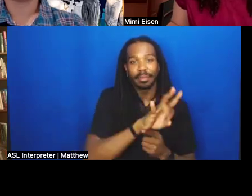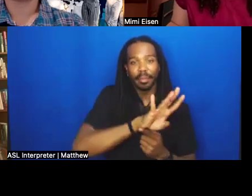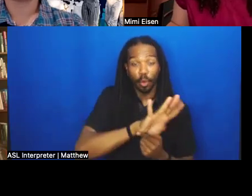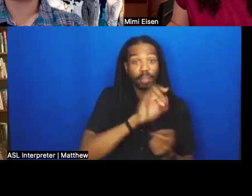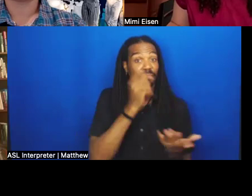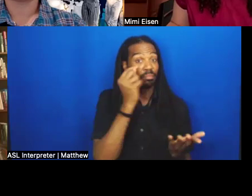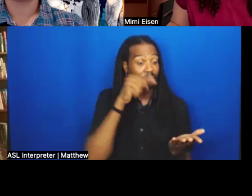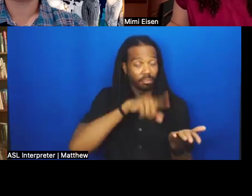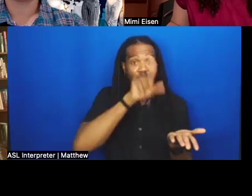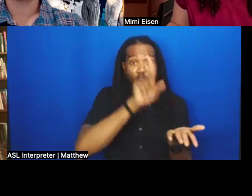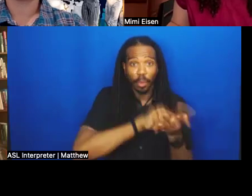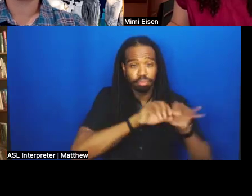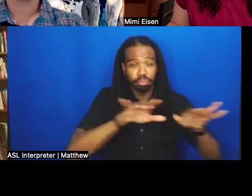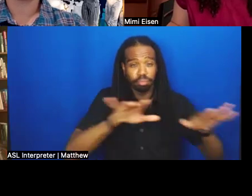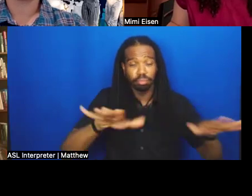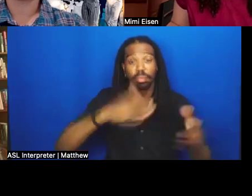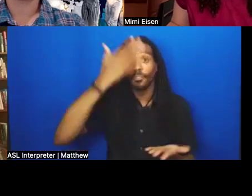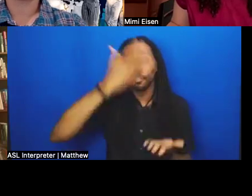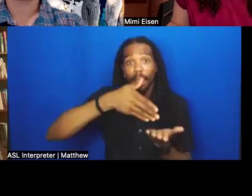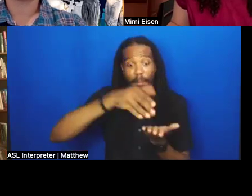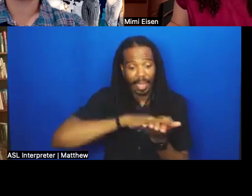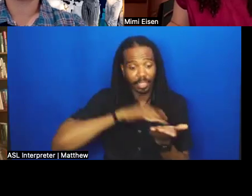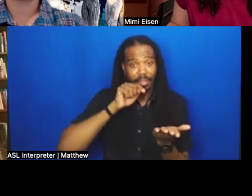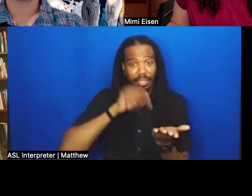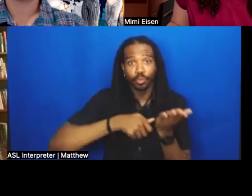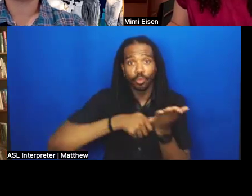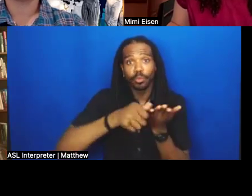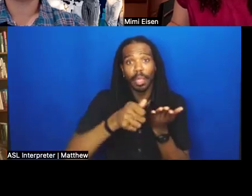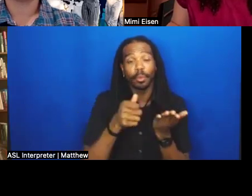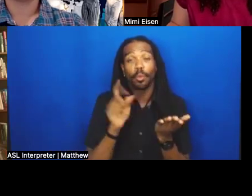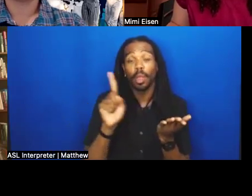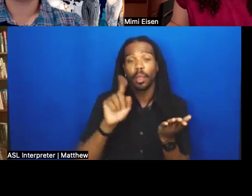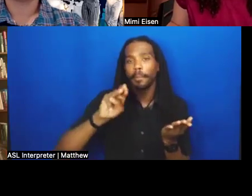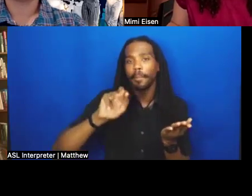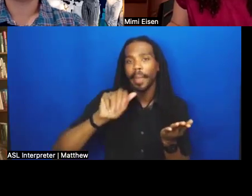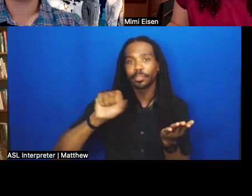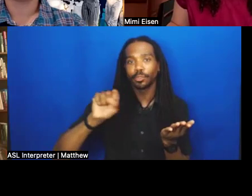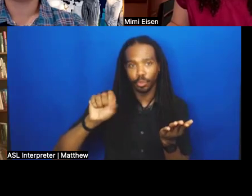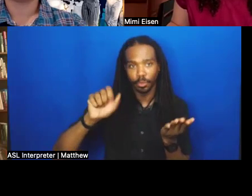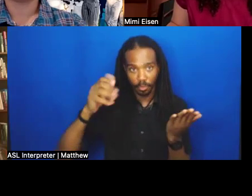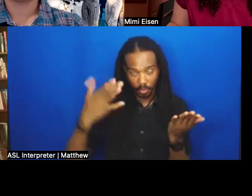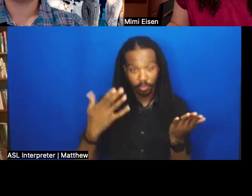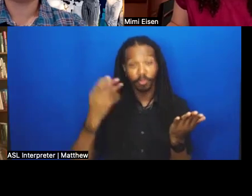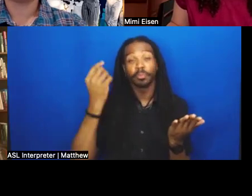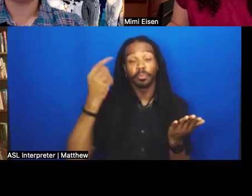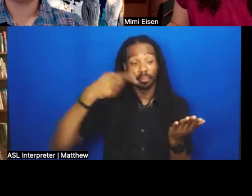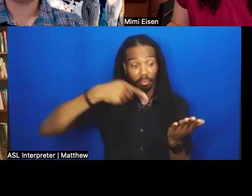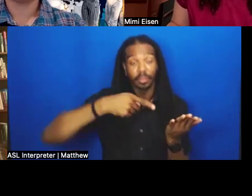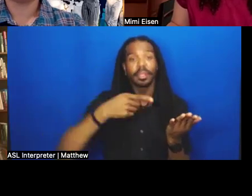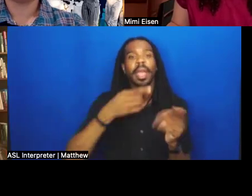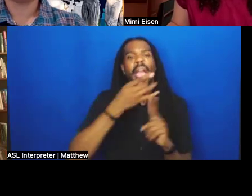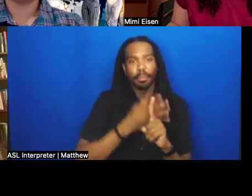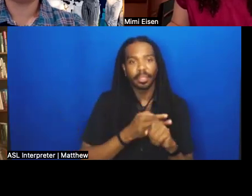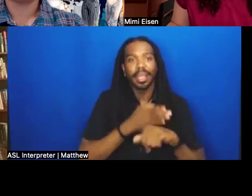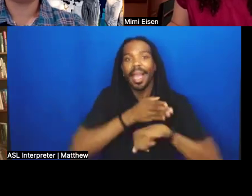front page of a newspaper in Massachusetts. So this is 8 months after the Boston Tea Party,